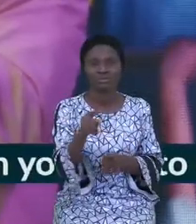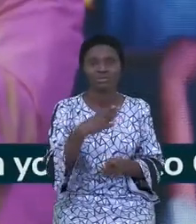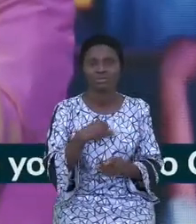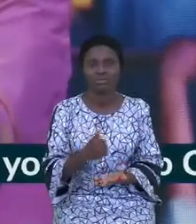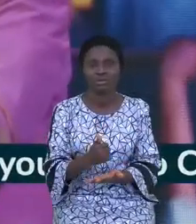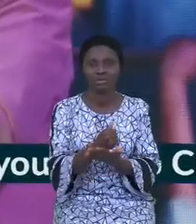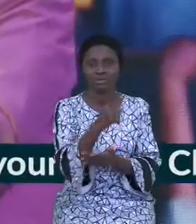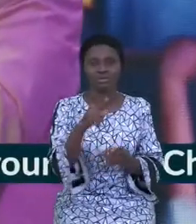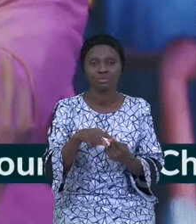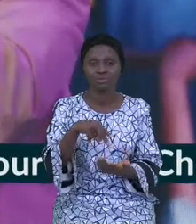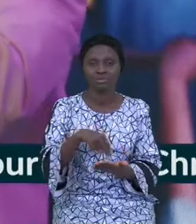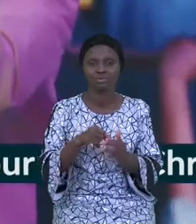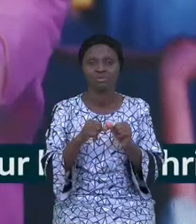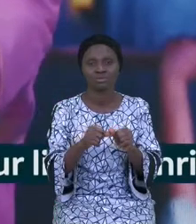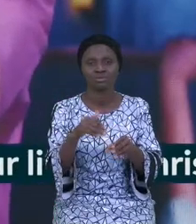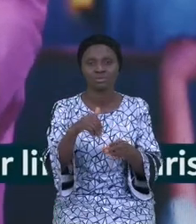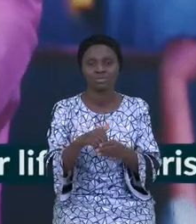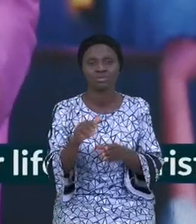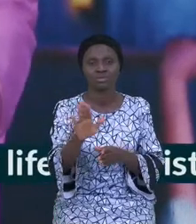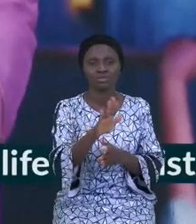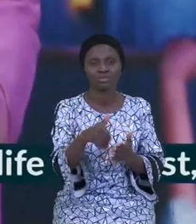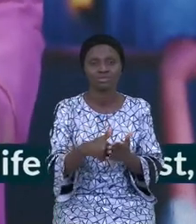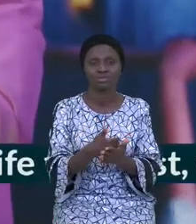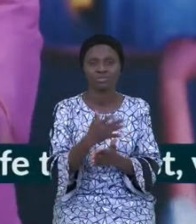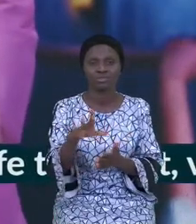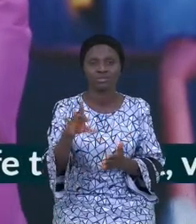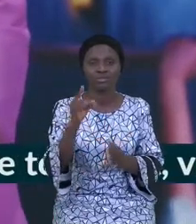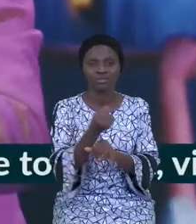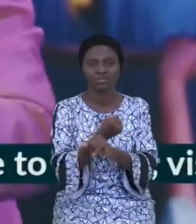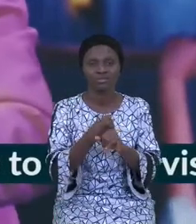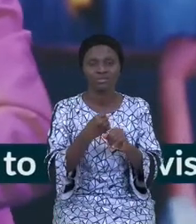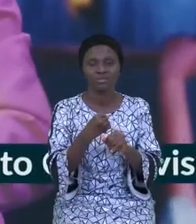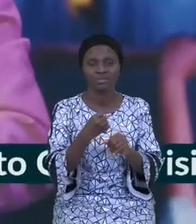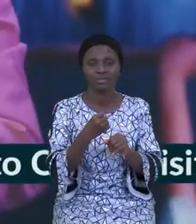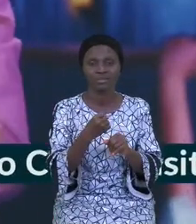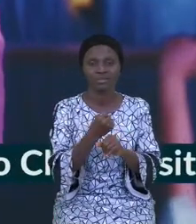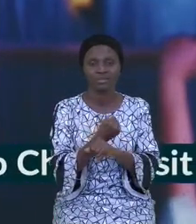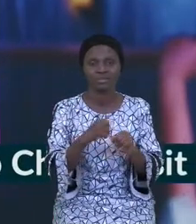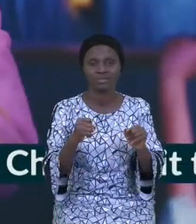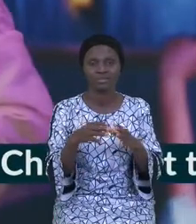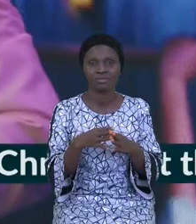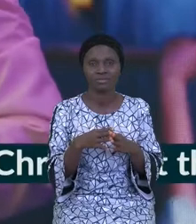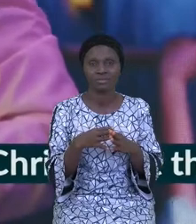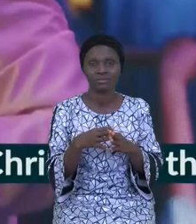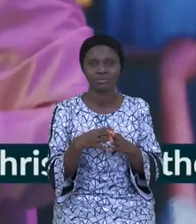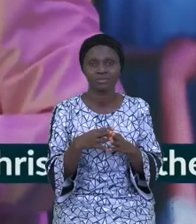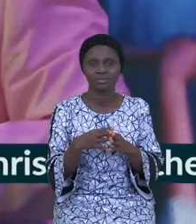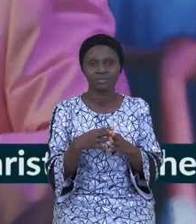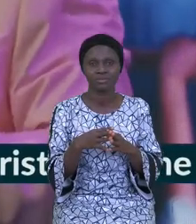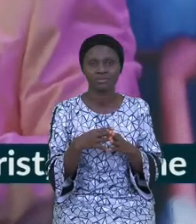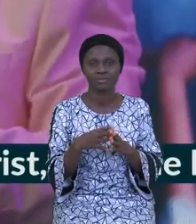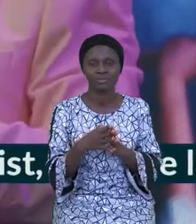in the newfound faith. And you will continue to enjoy the salvation of the Lord.